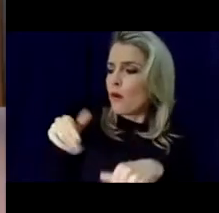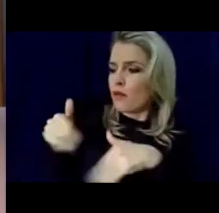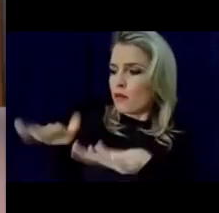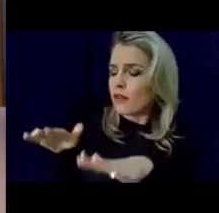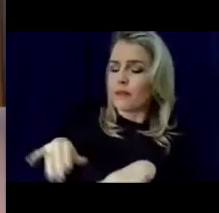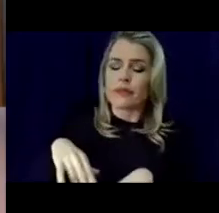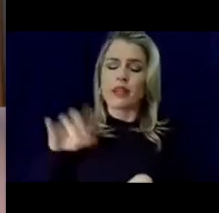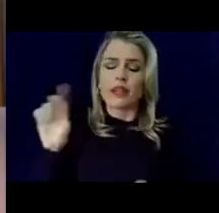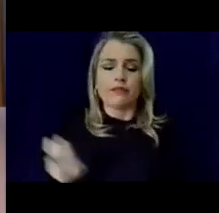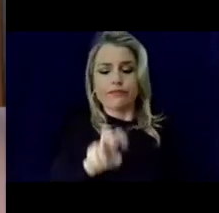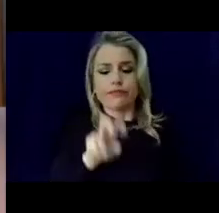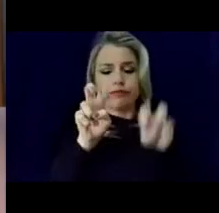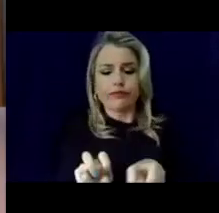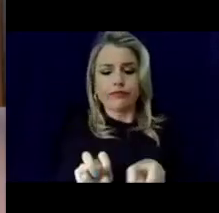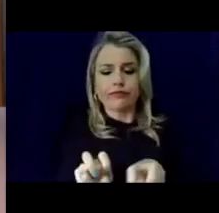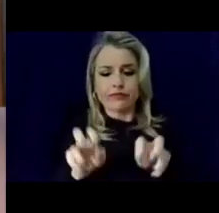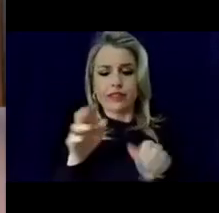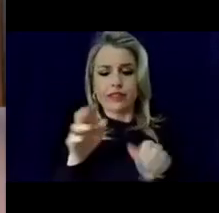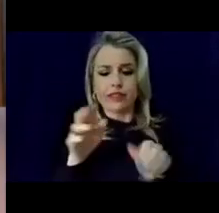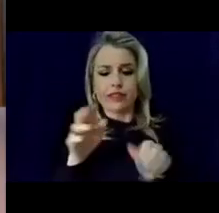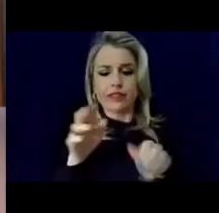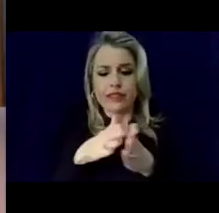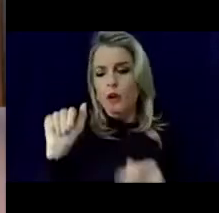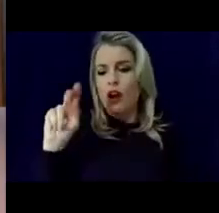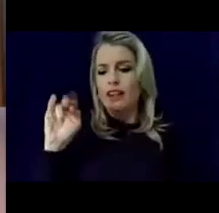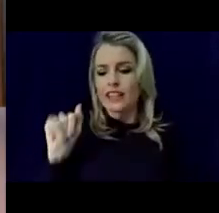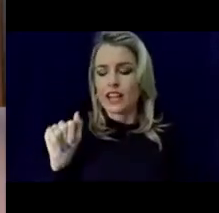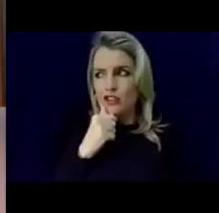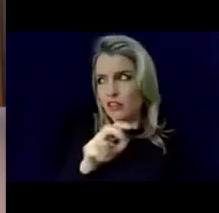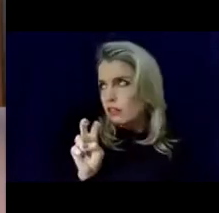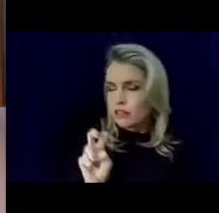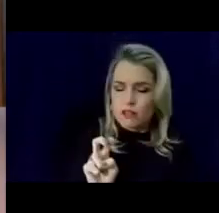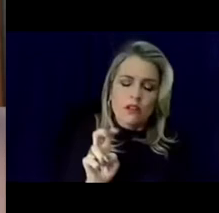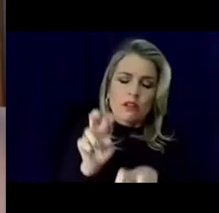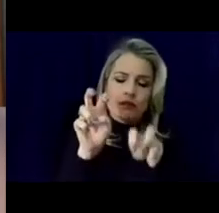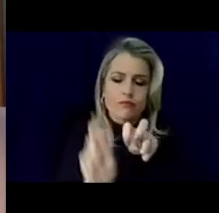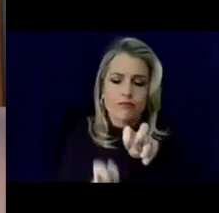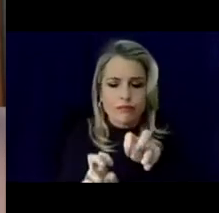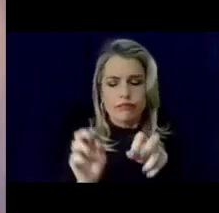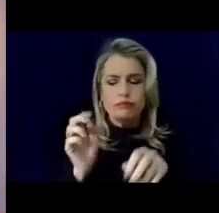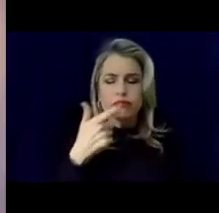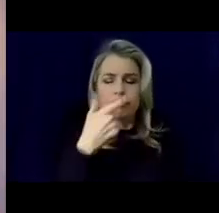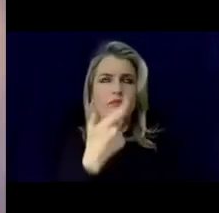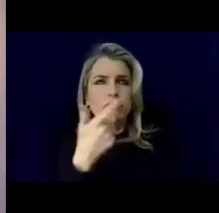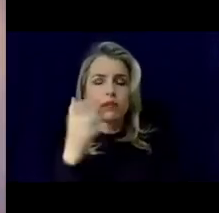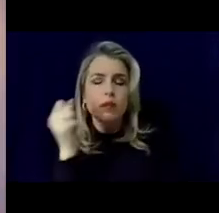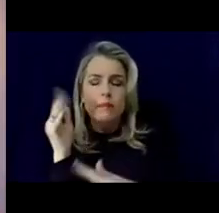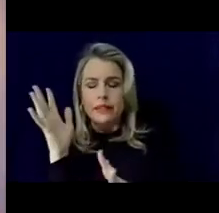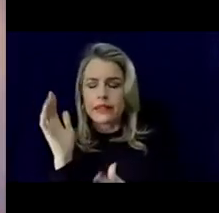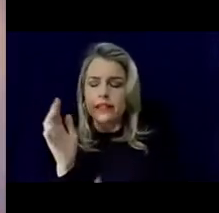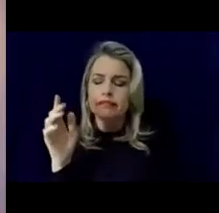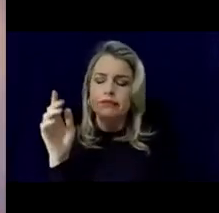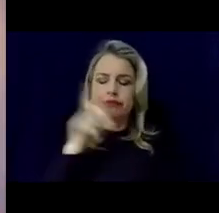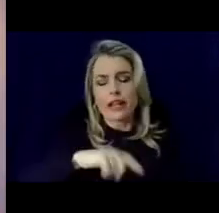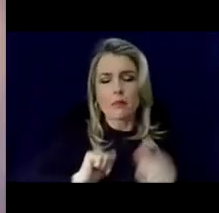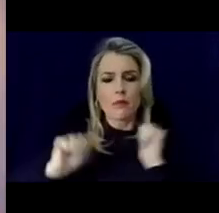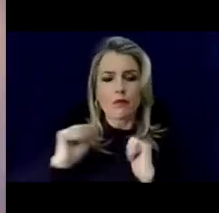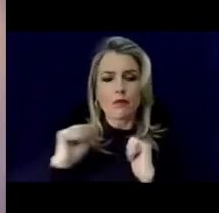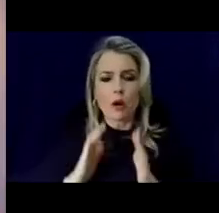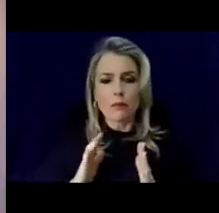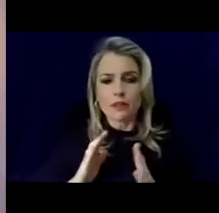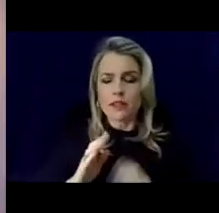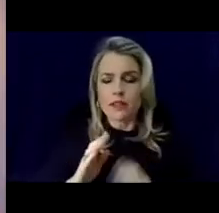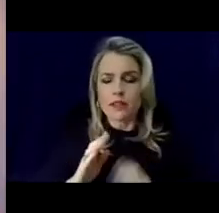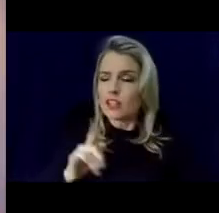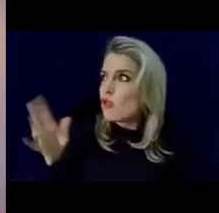takes his seat next to Anika. She slouches in her chair, worn from hours of amateur performances. Hope that blunt fed your soul, because you missed the